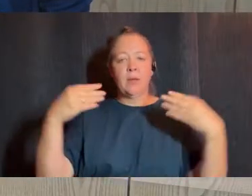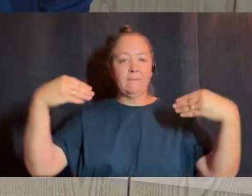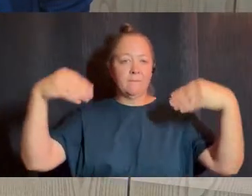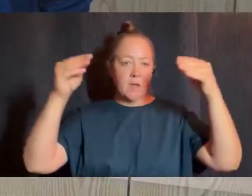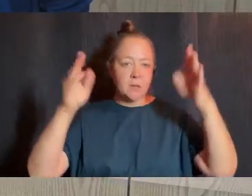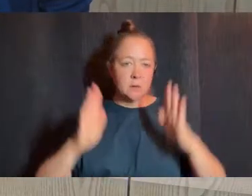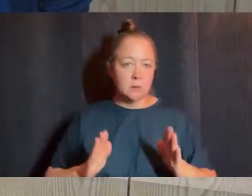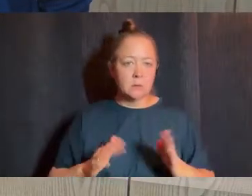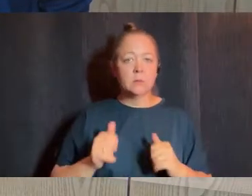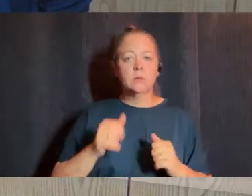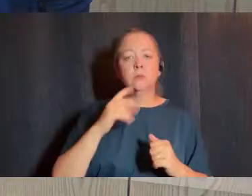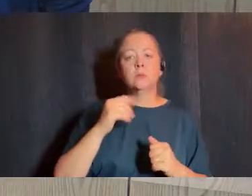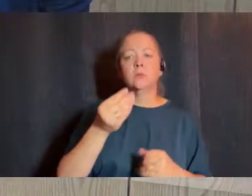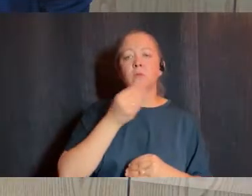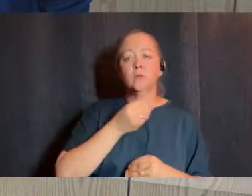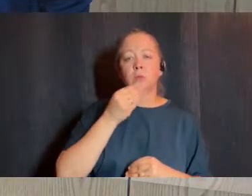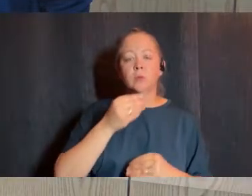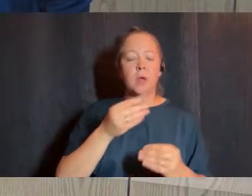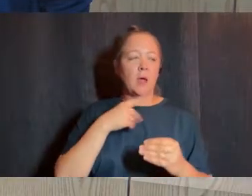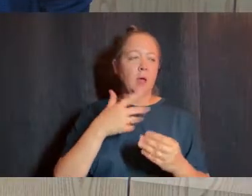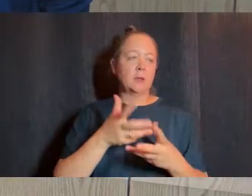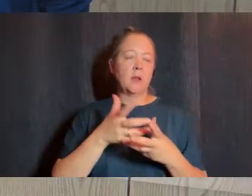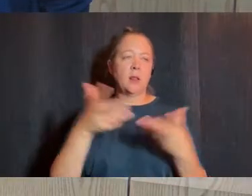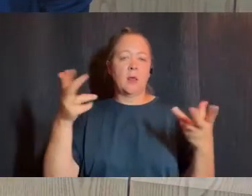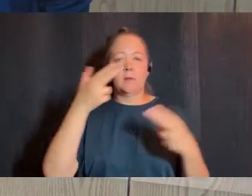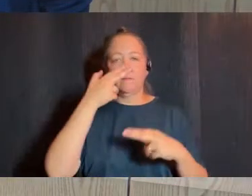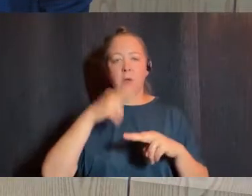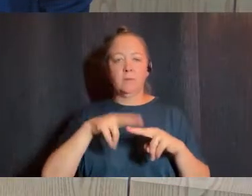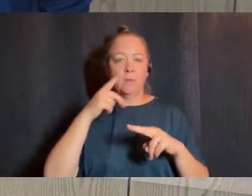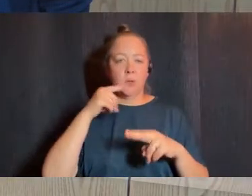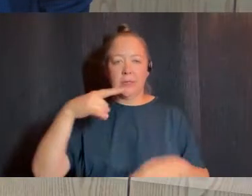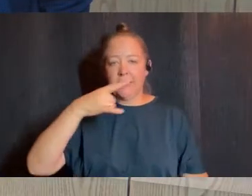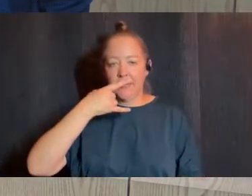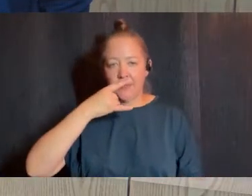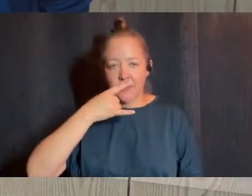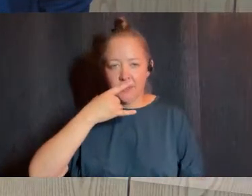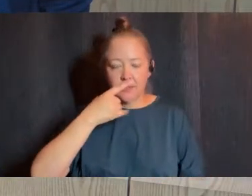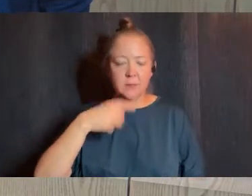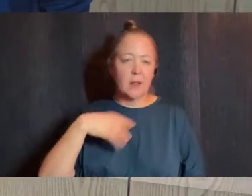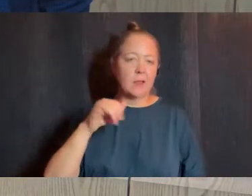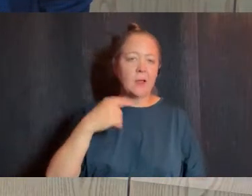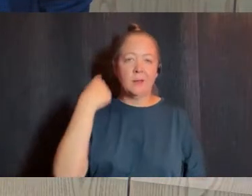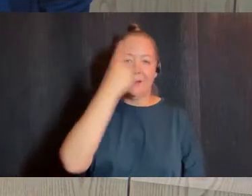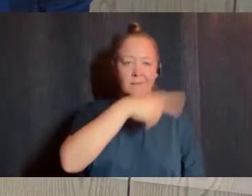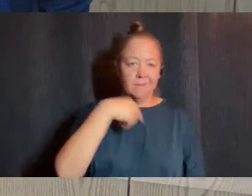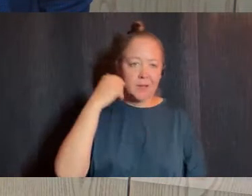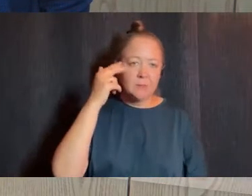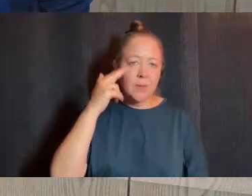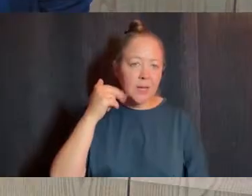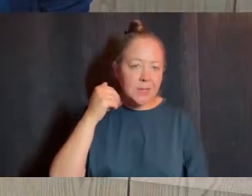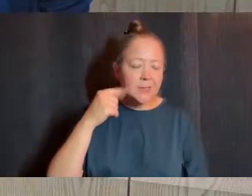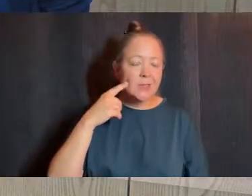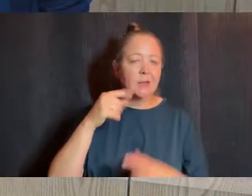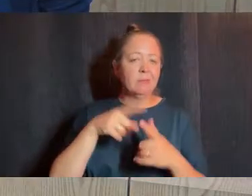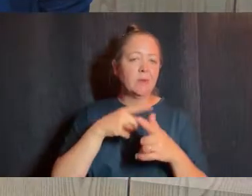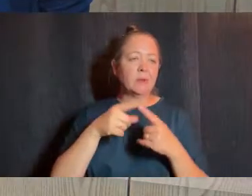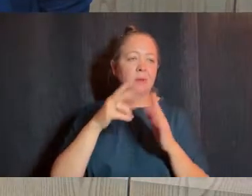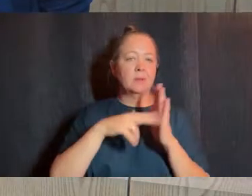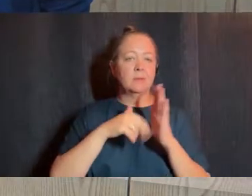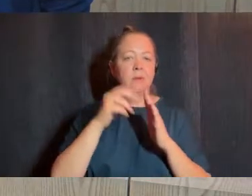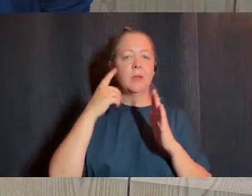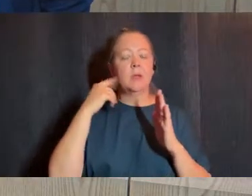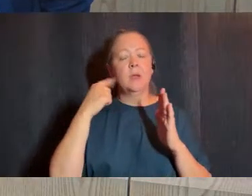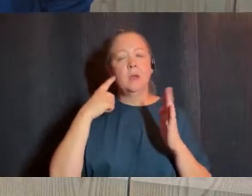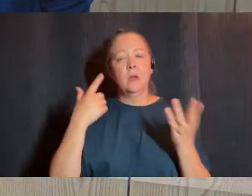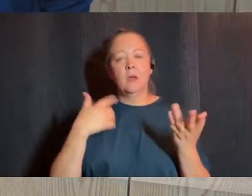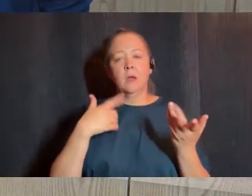things for the kids. So it'll be a really kid-friendly event, such as face painting and photo booths, entertainment. And we will